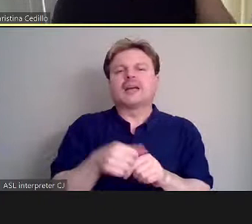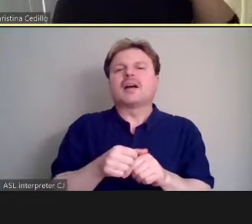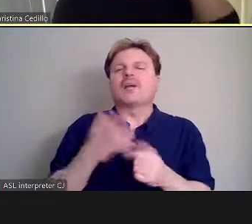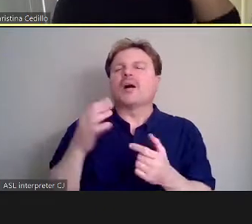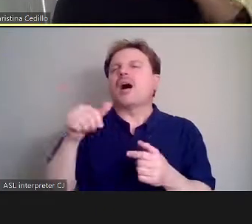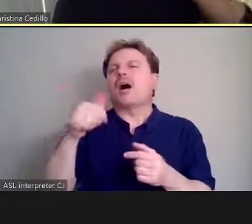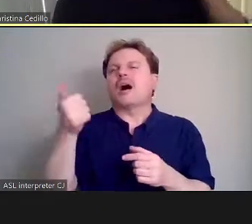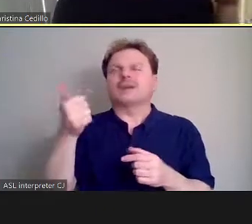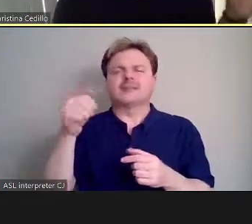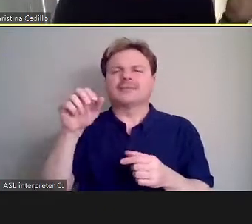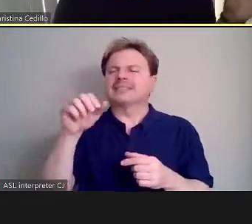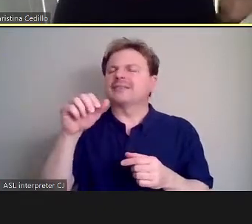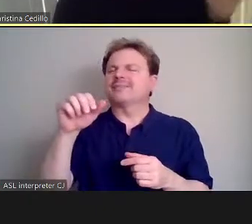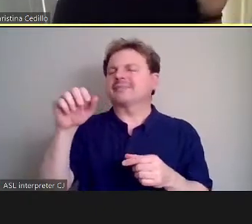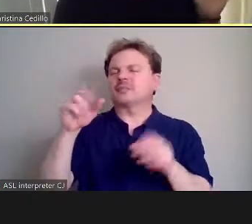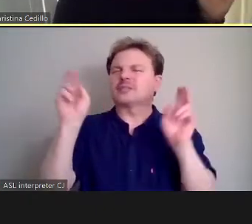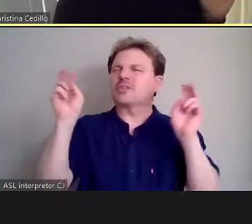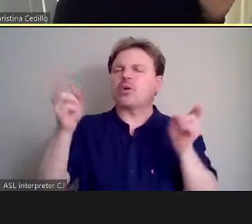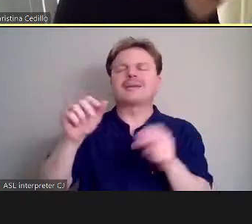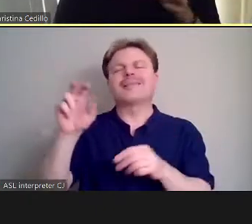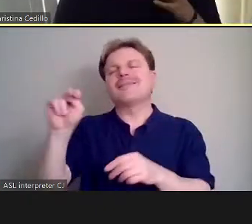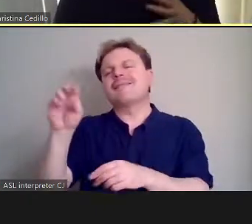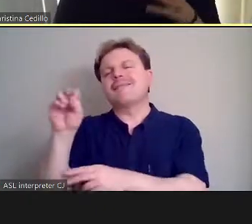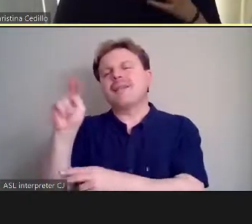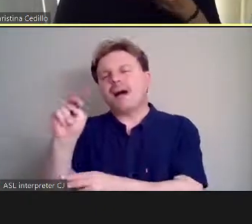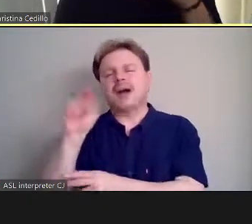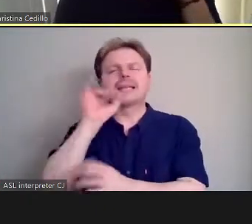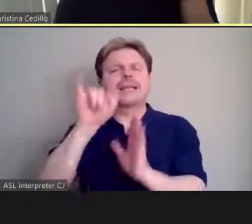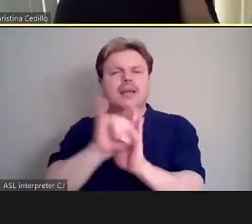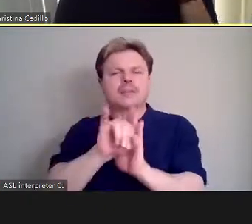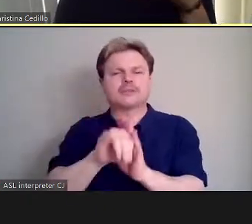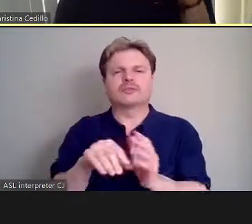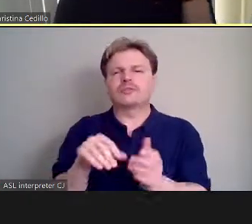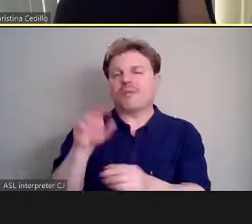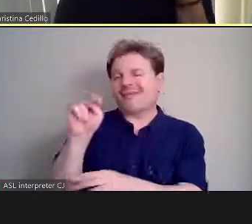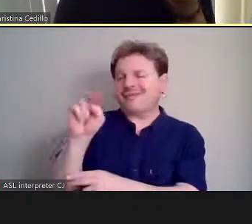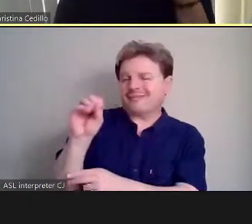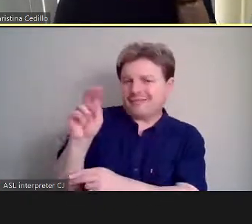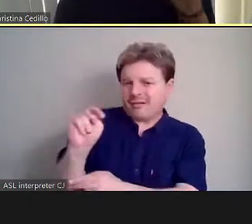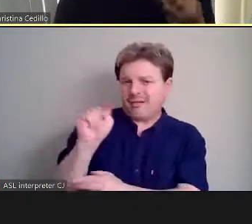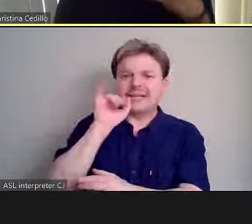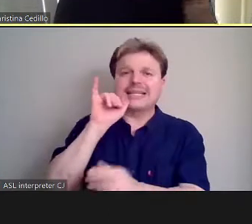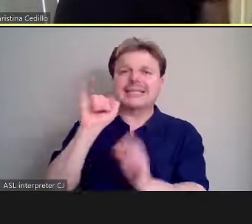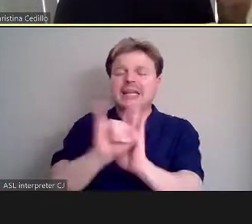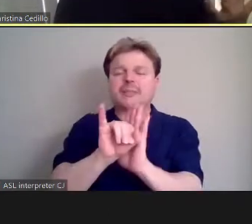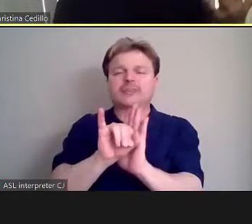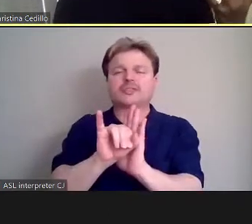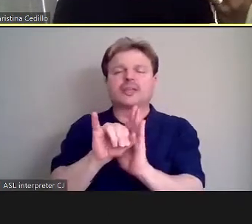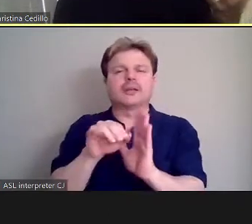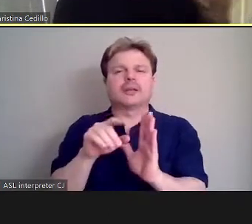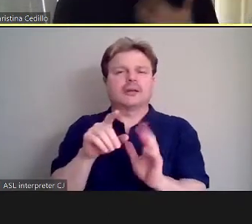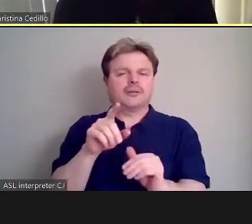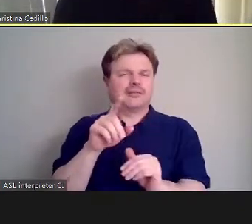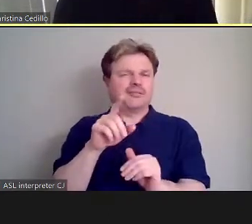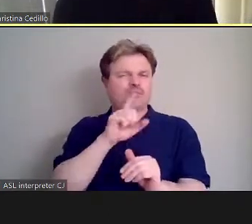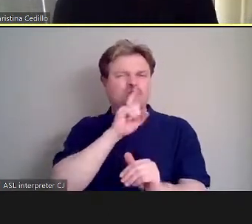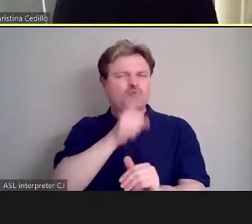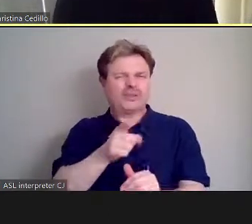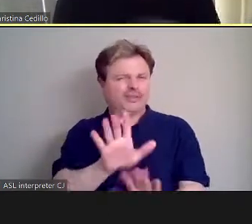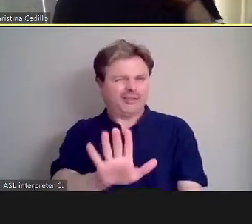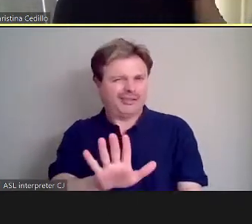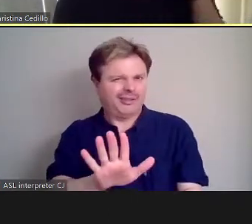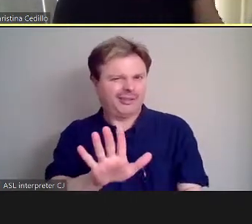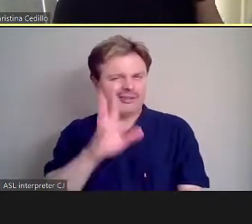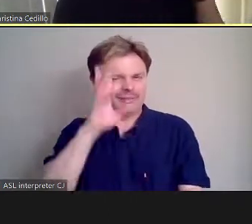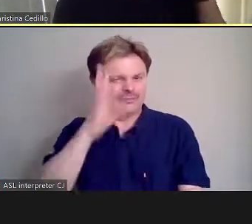non-images. And I mentioned that yesterday. So a non-image is something that doesn't actually exist, right?